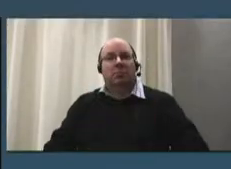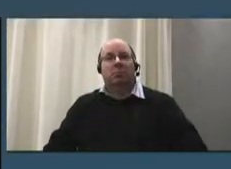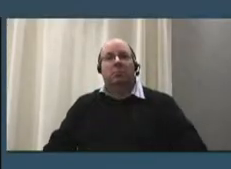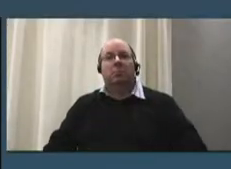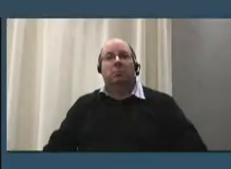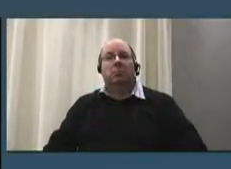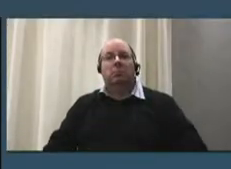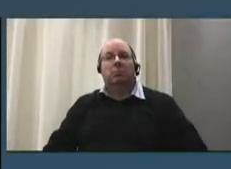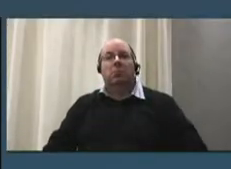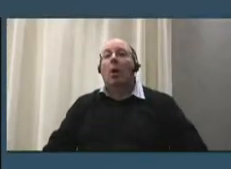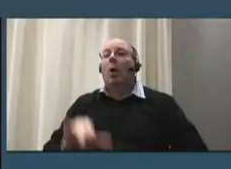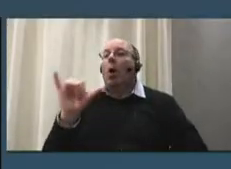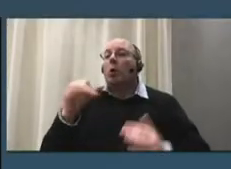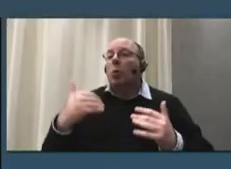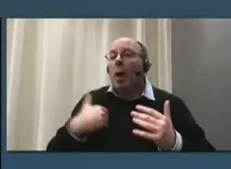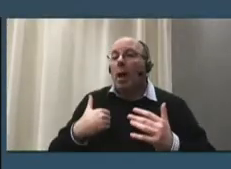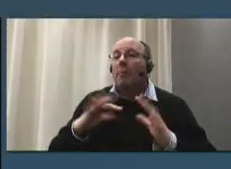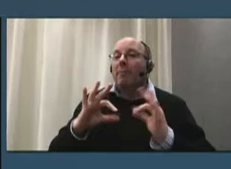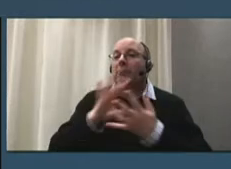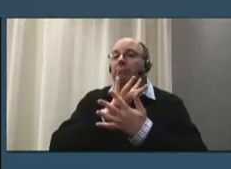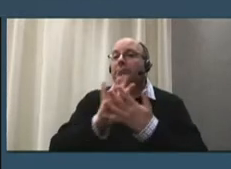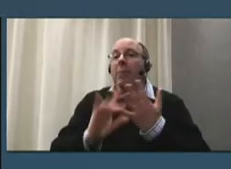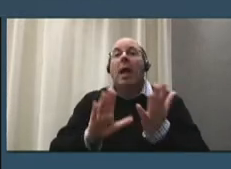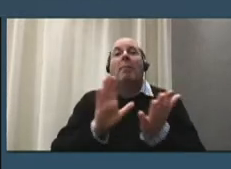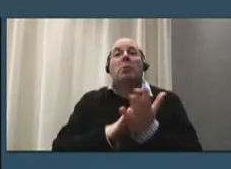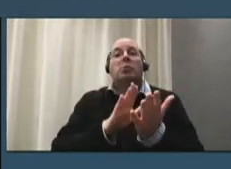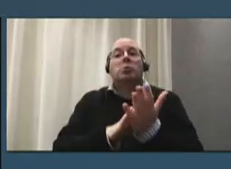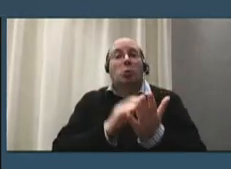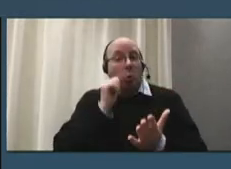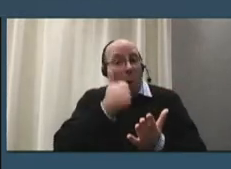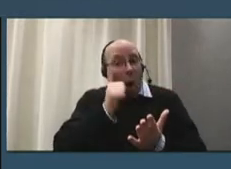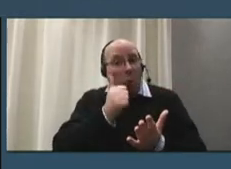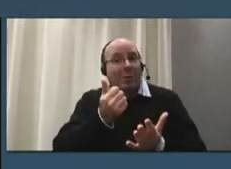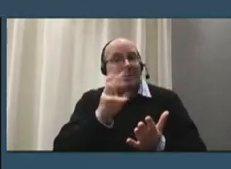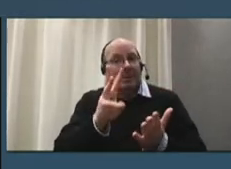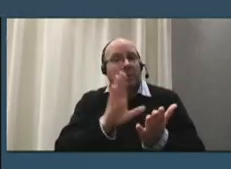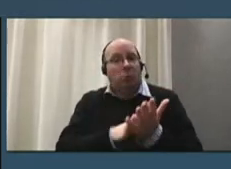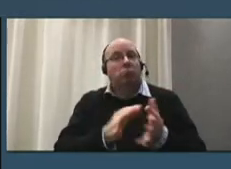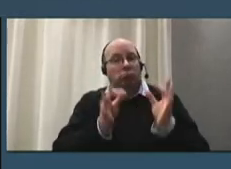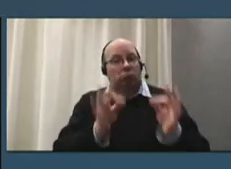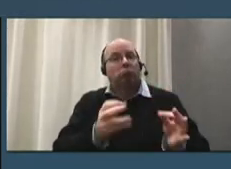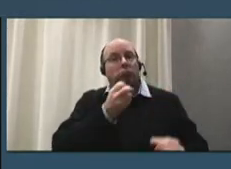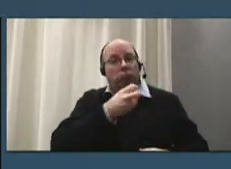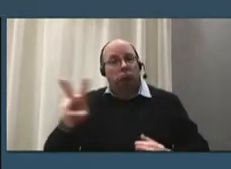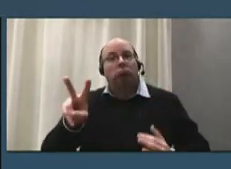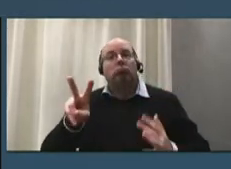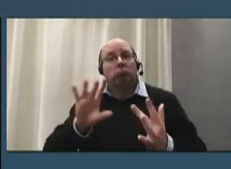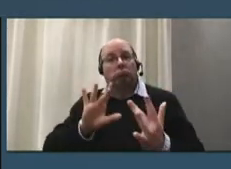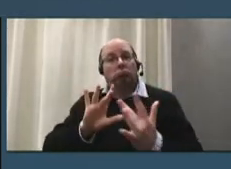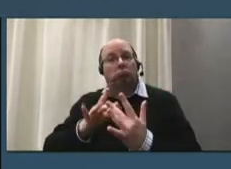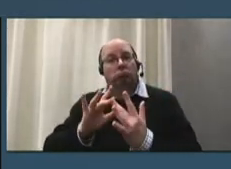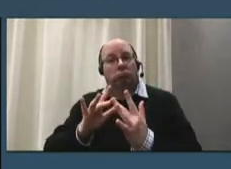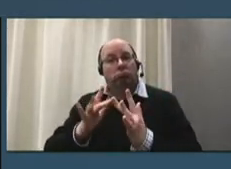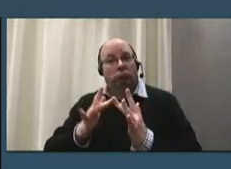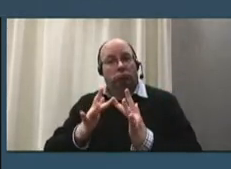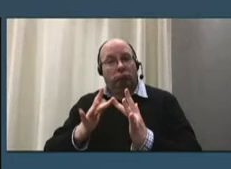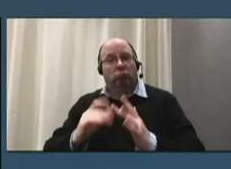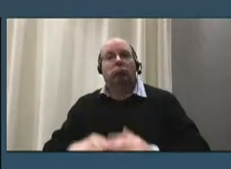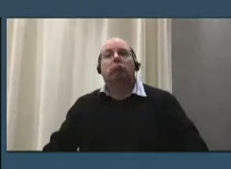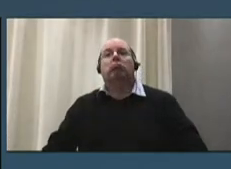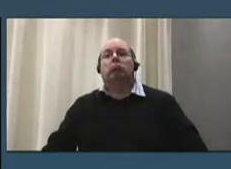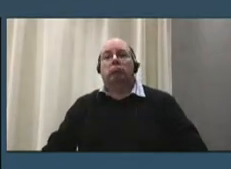we had 16 schools as of tomorrow who are transitioning to the virtual environment. But I also know that